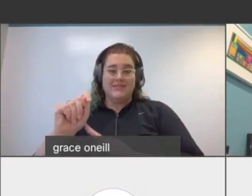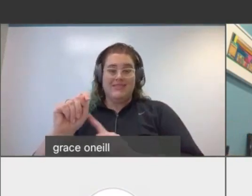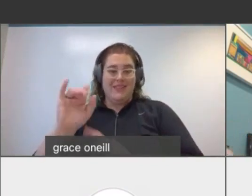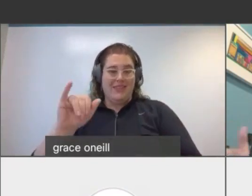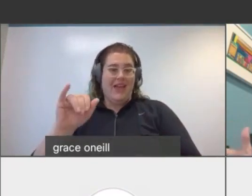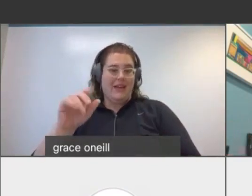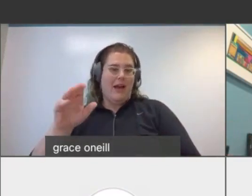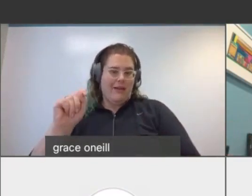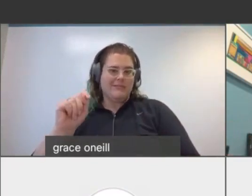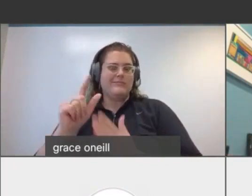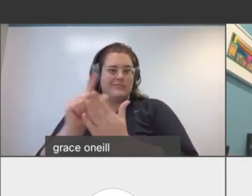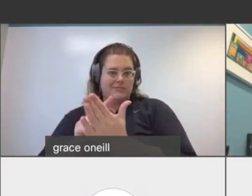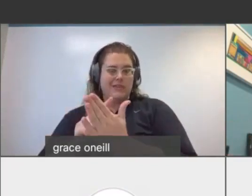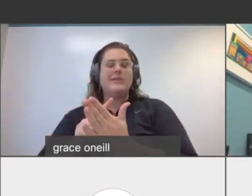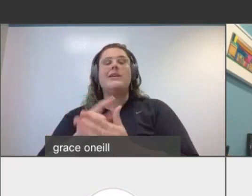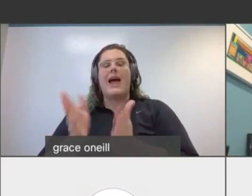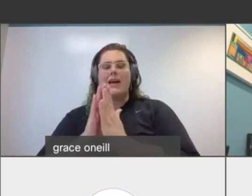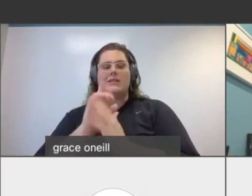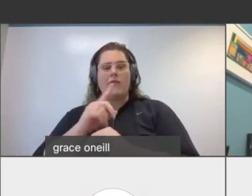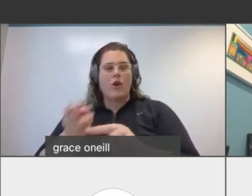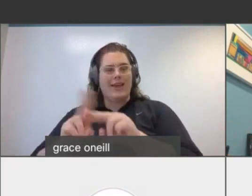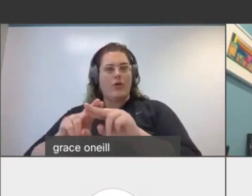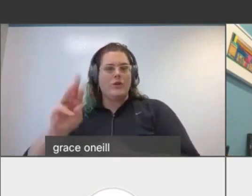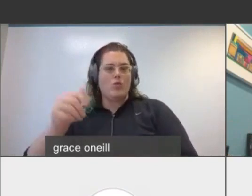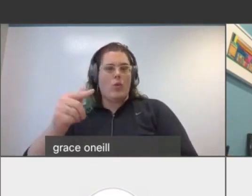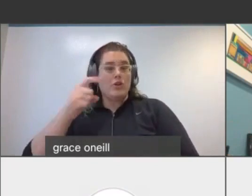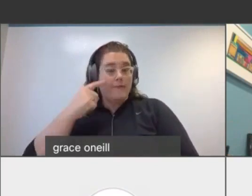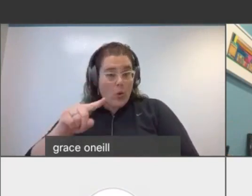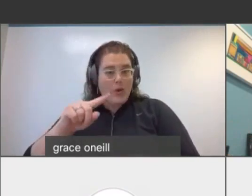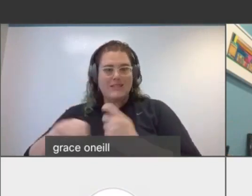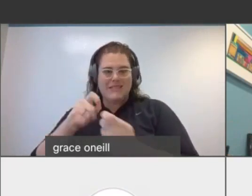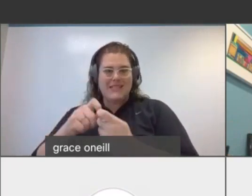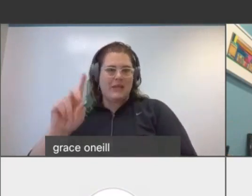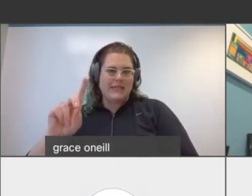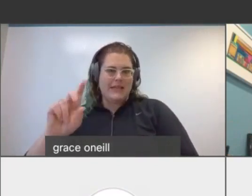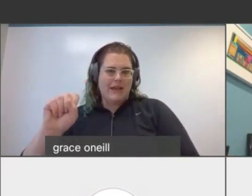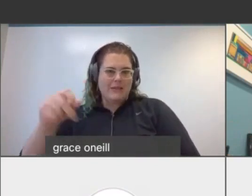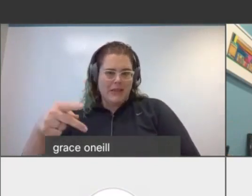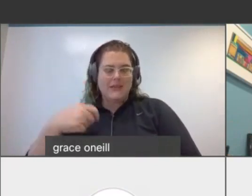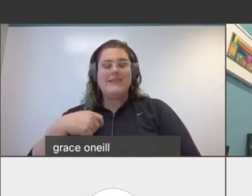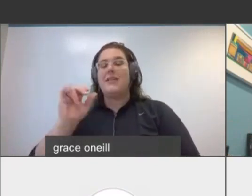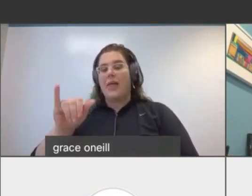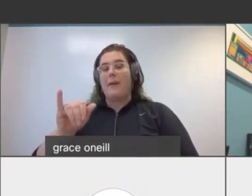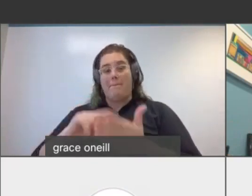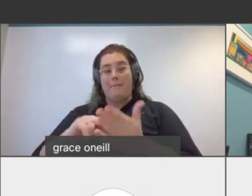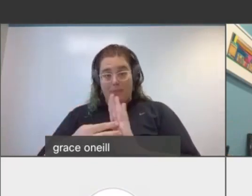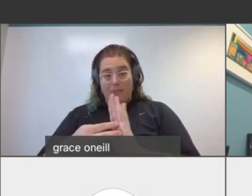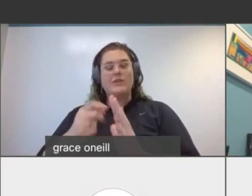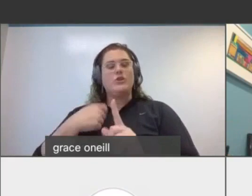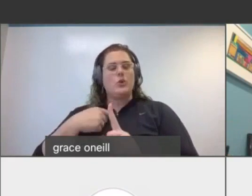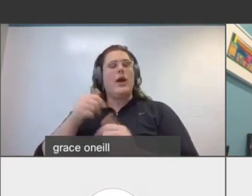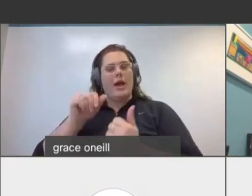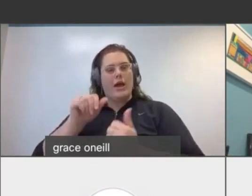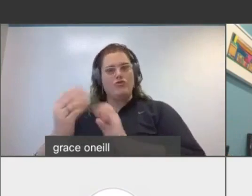for DSPs. And so it was about addressing DSP workforce